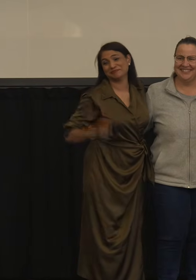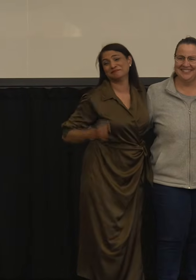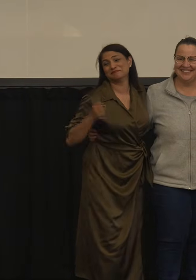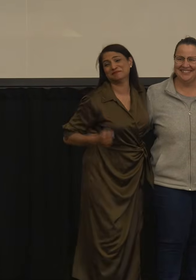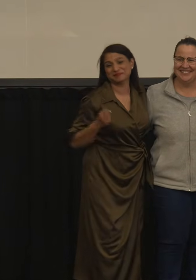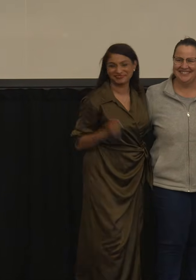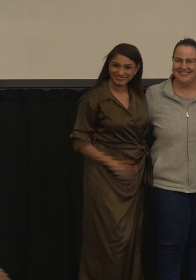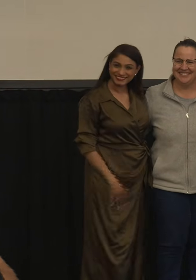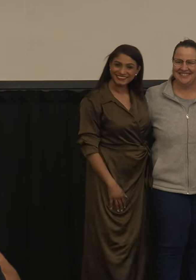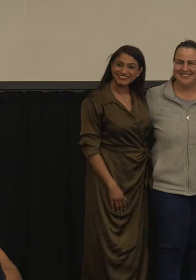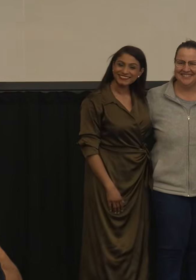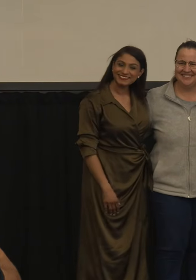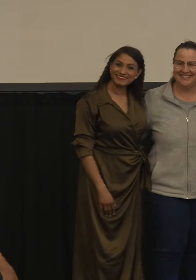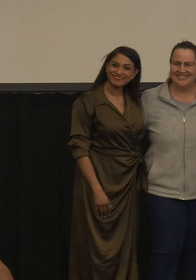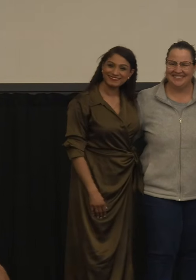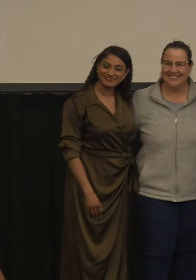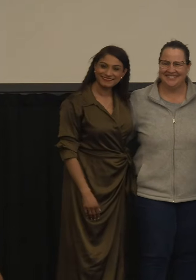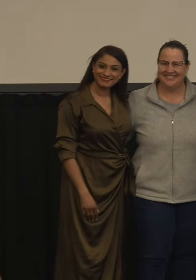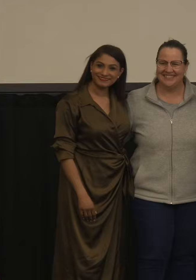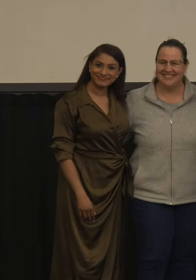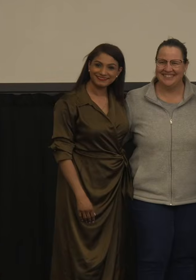Ooh, you're a fast runner.